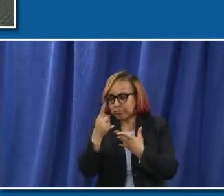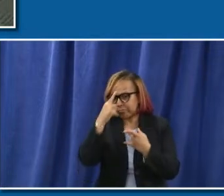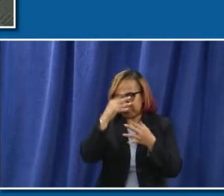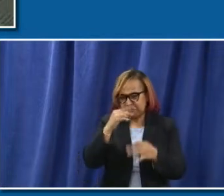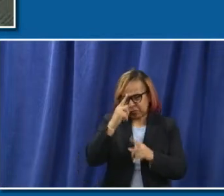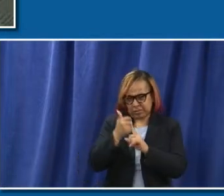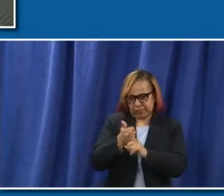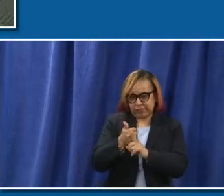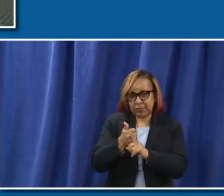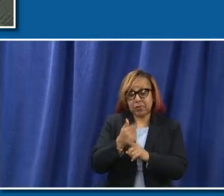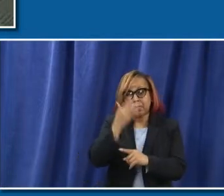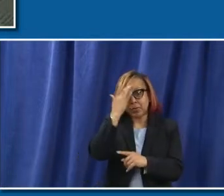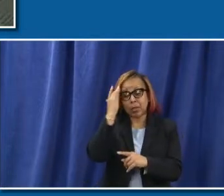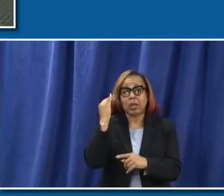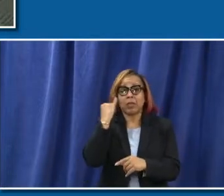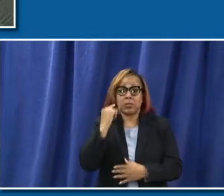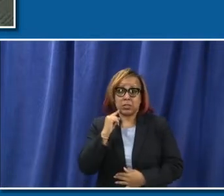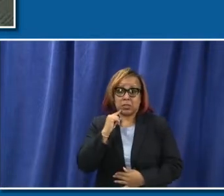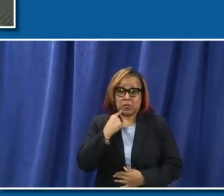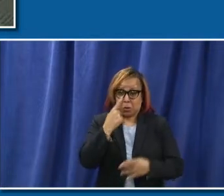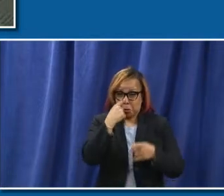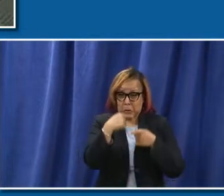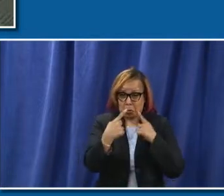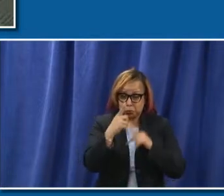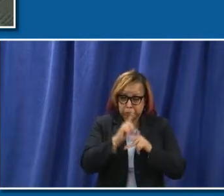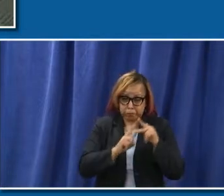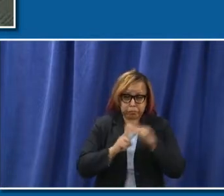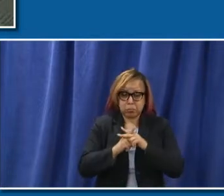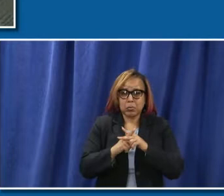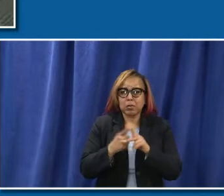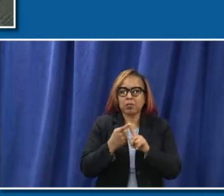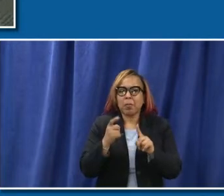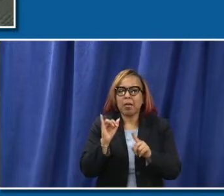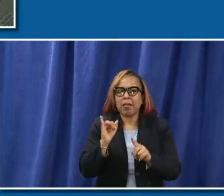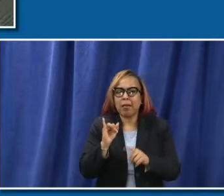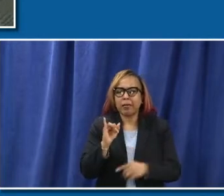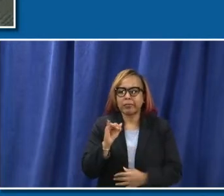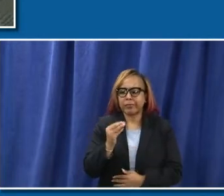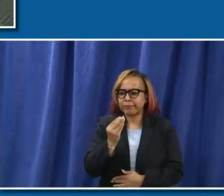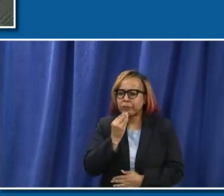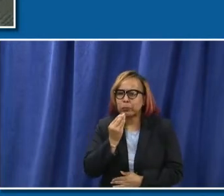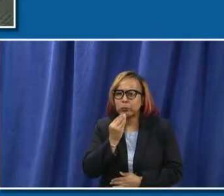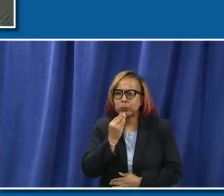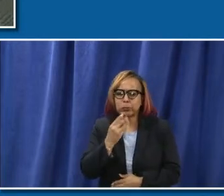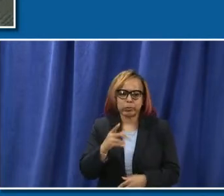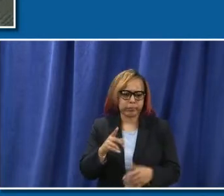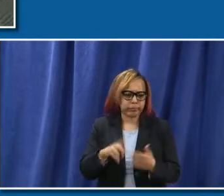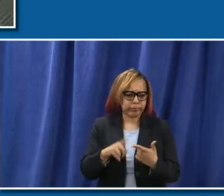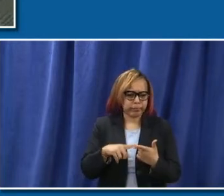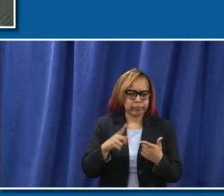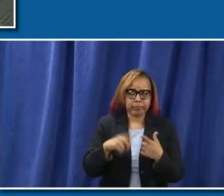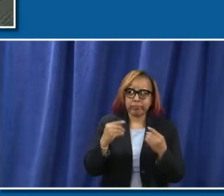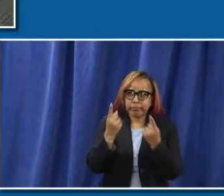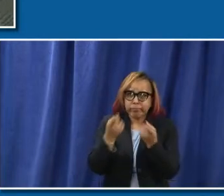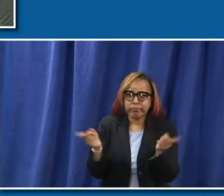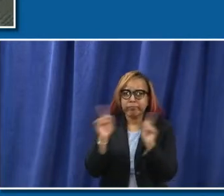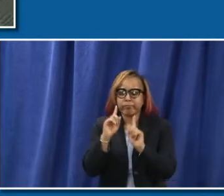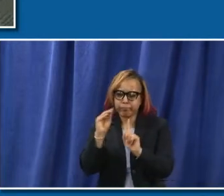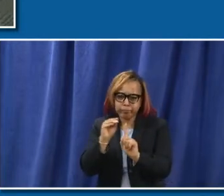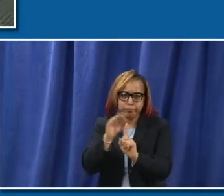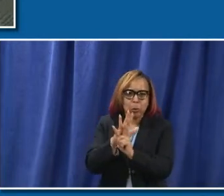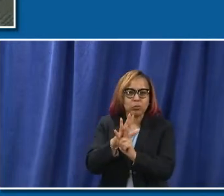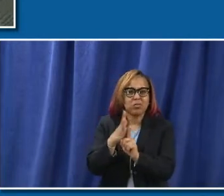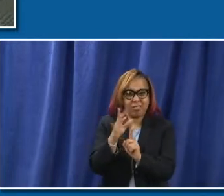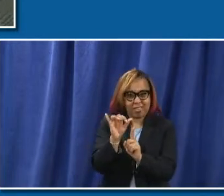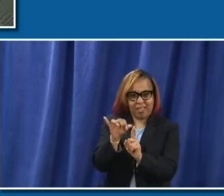you. If you've had a severe allergic reaction to like a food or environmental exposure or something